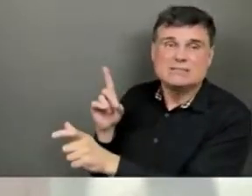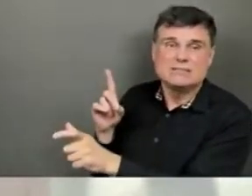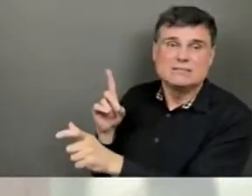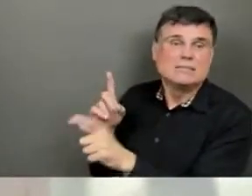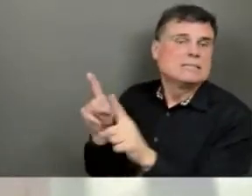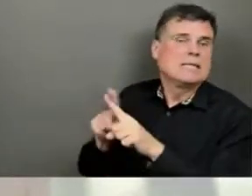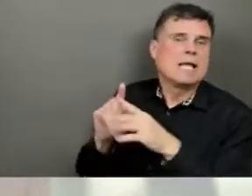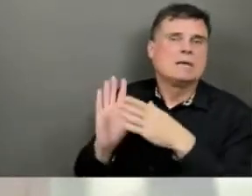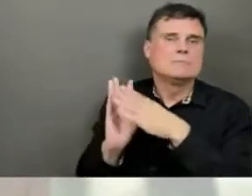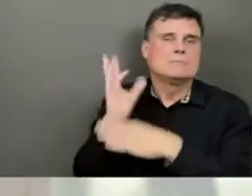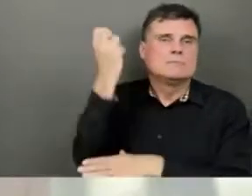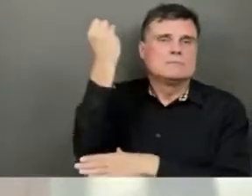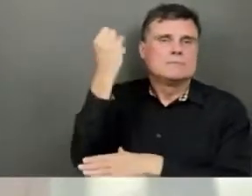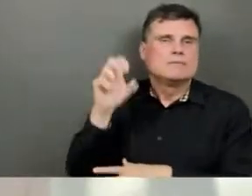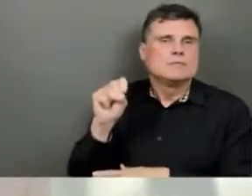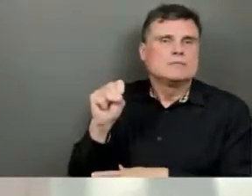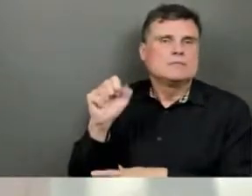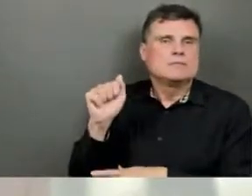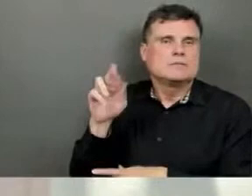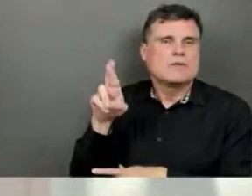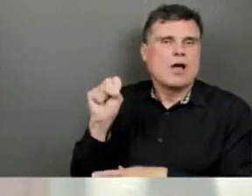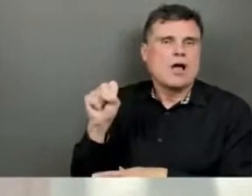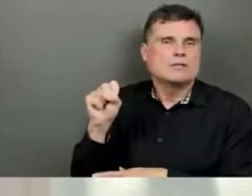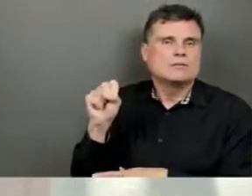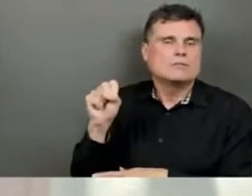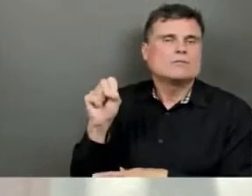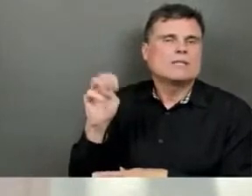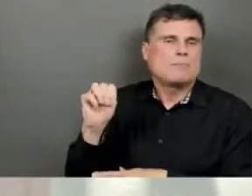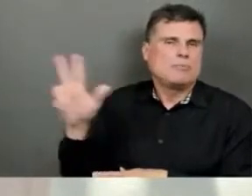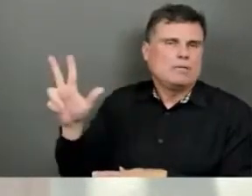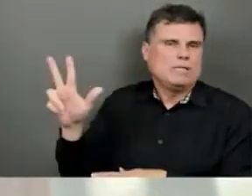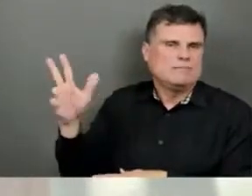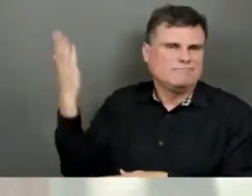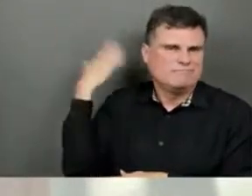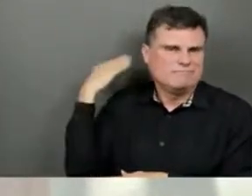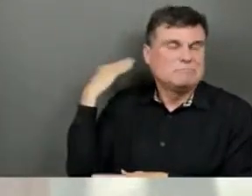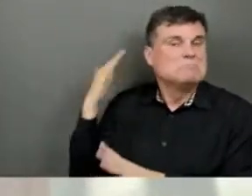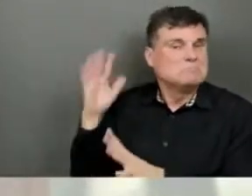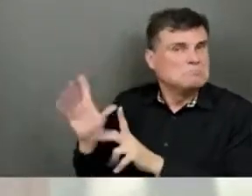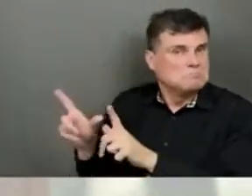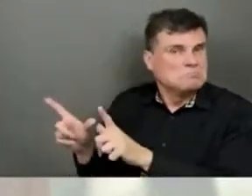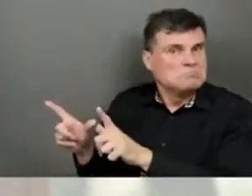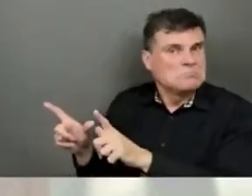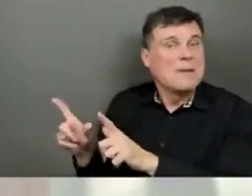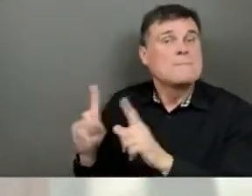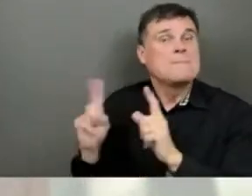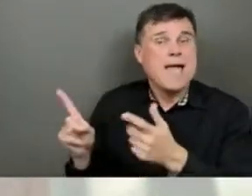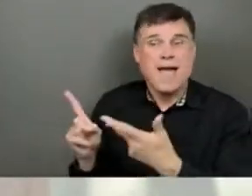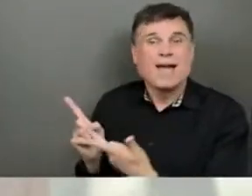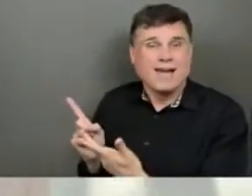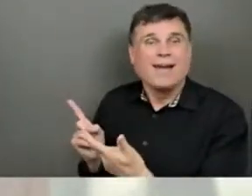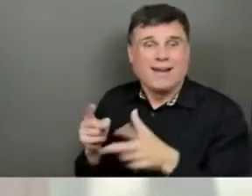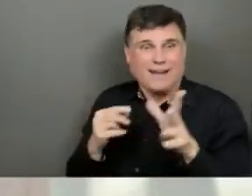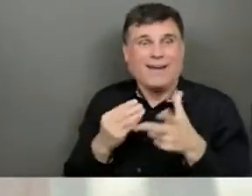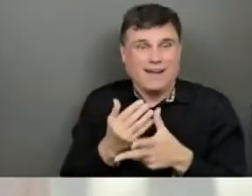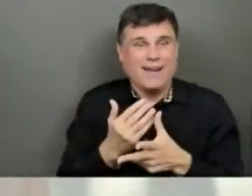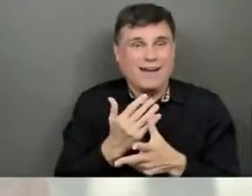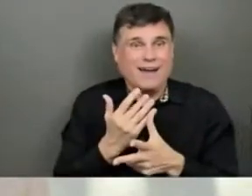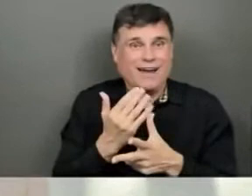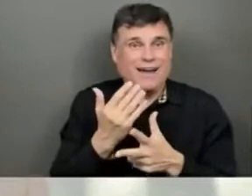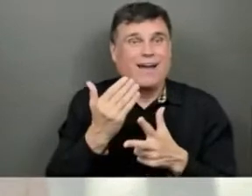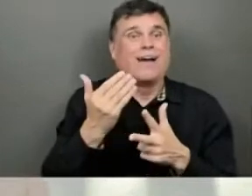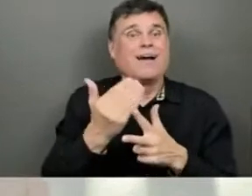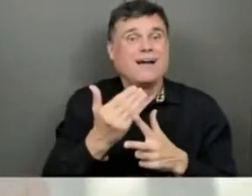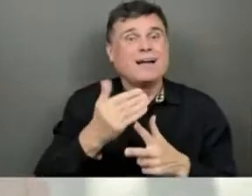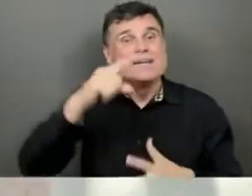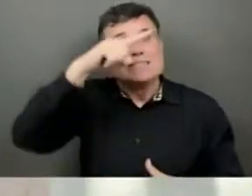in 2003. By the summer of 2020, it became clear that that was not possible